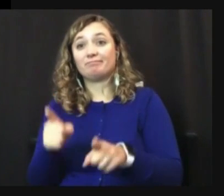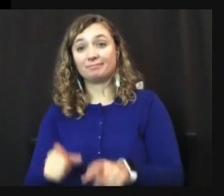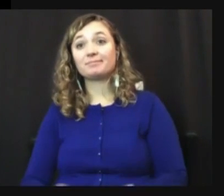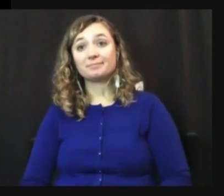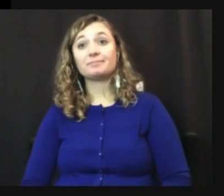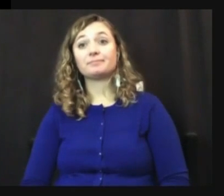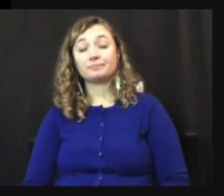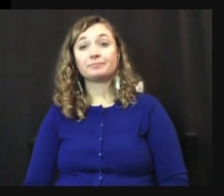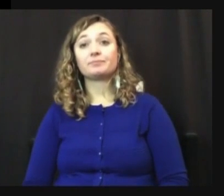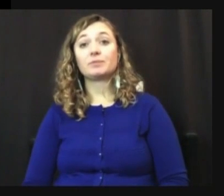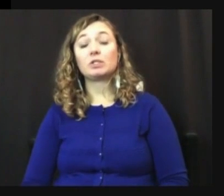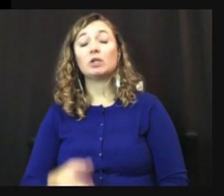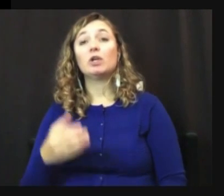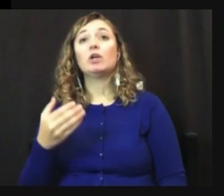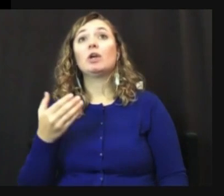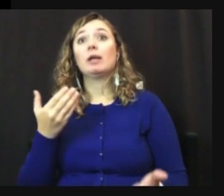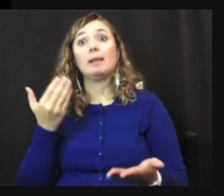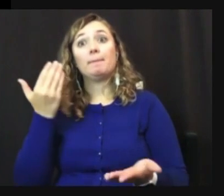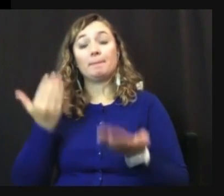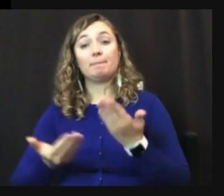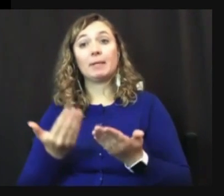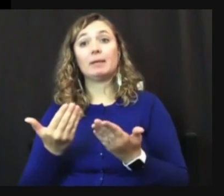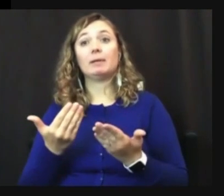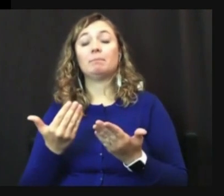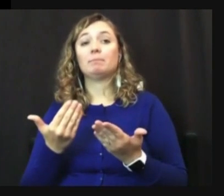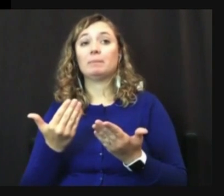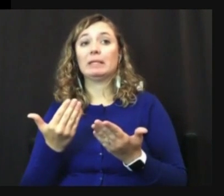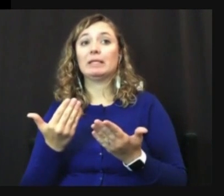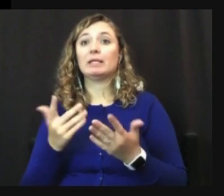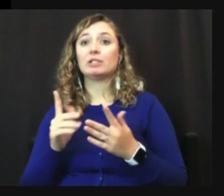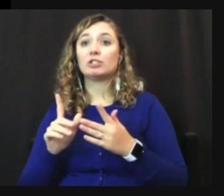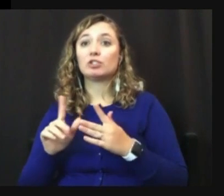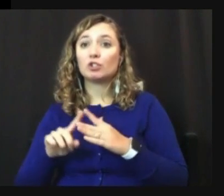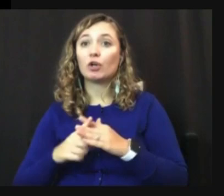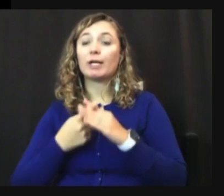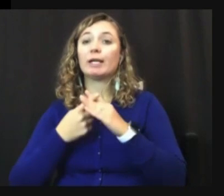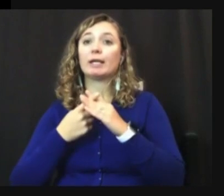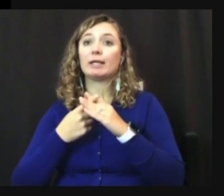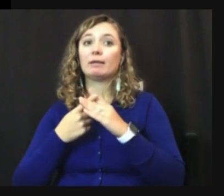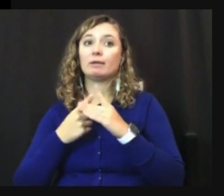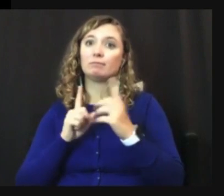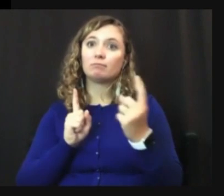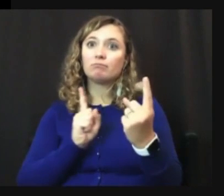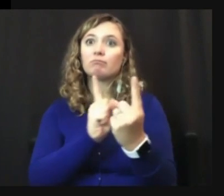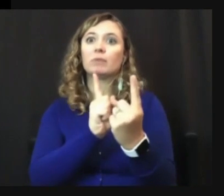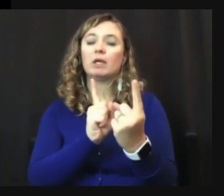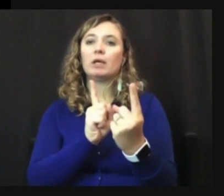Then they may struggle even more to initiate because they are fearing that rejection.